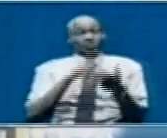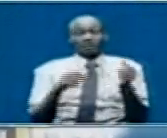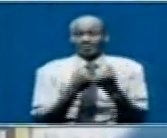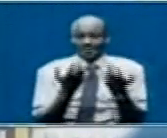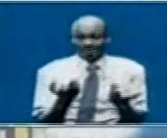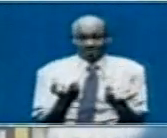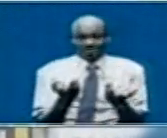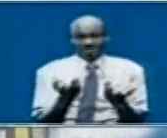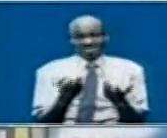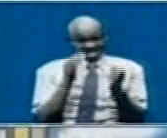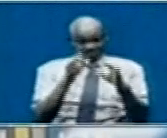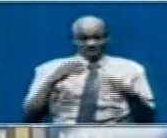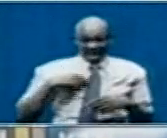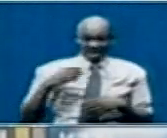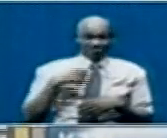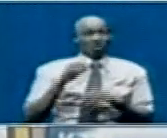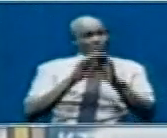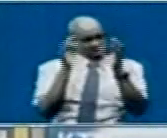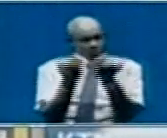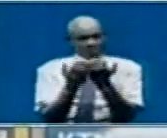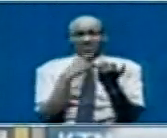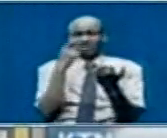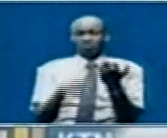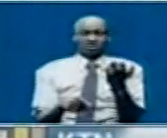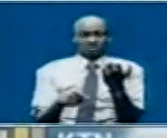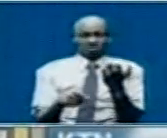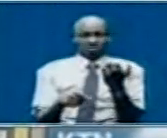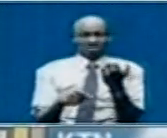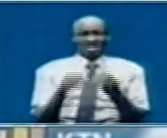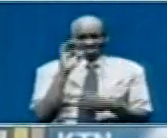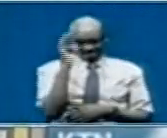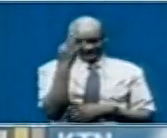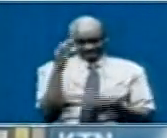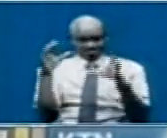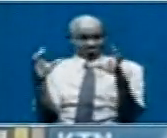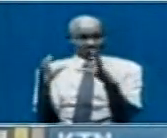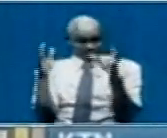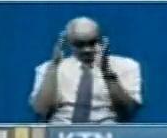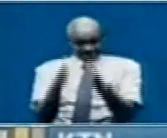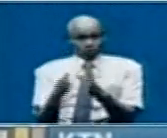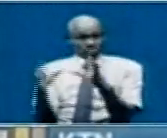principle worldwide is that third party